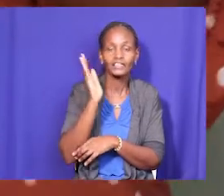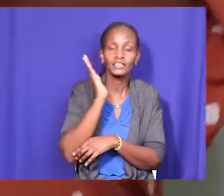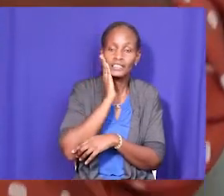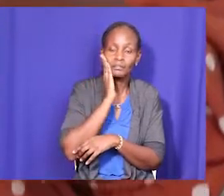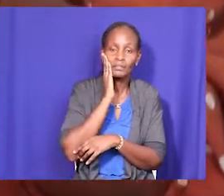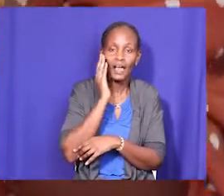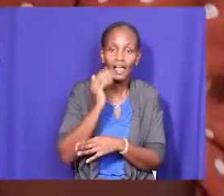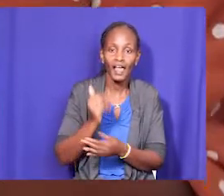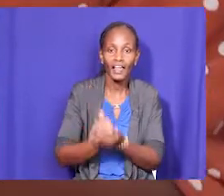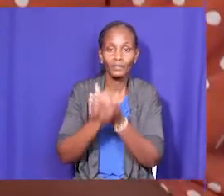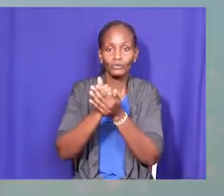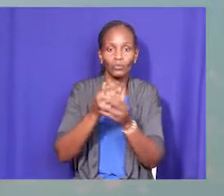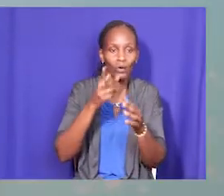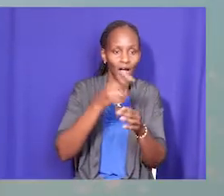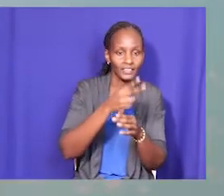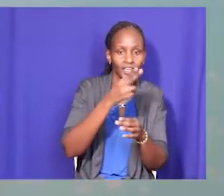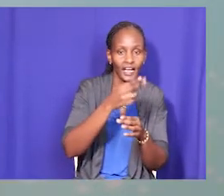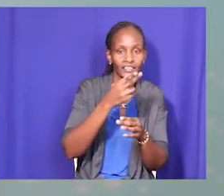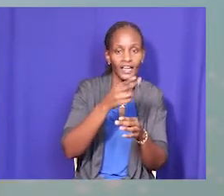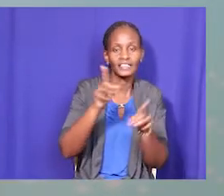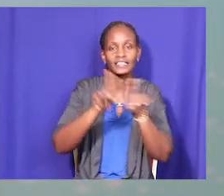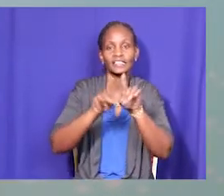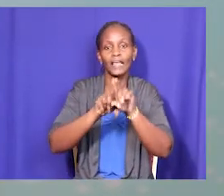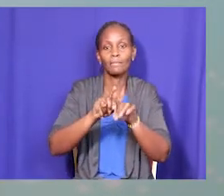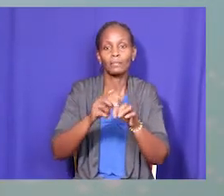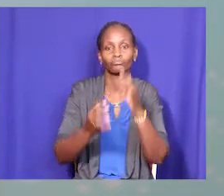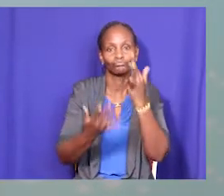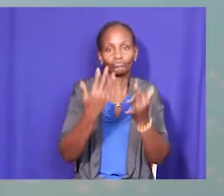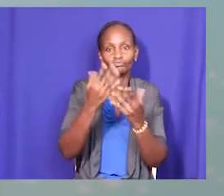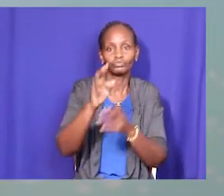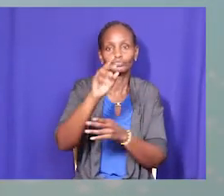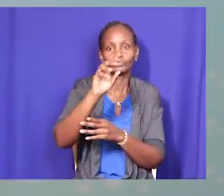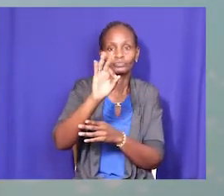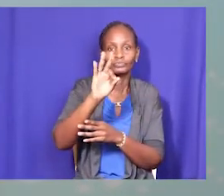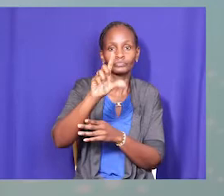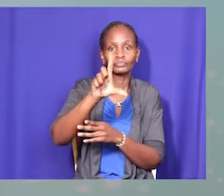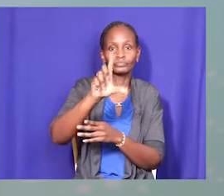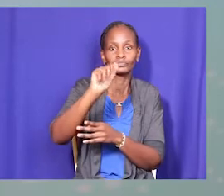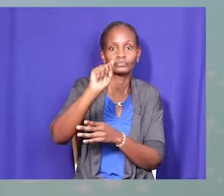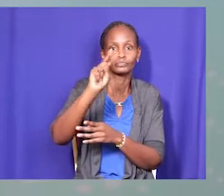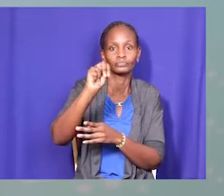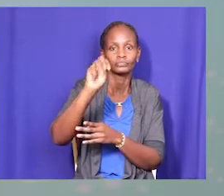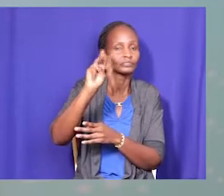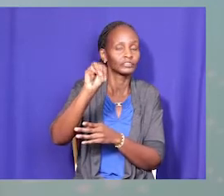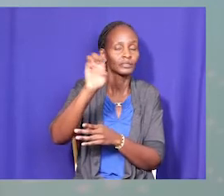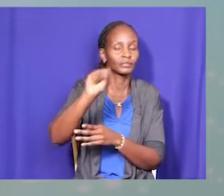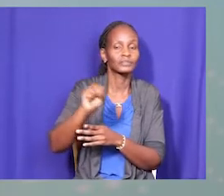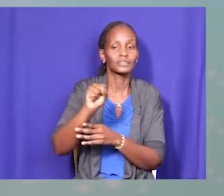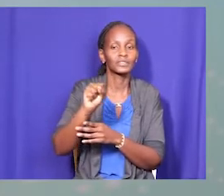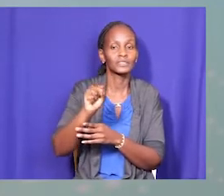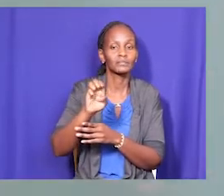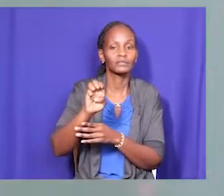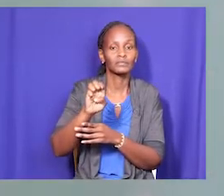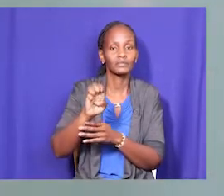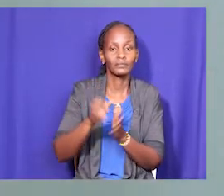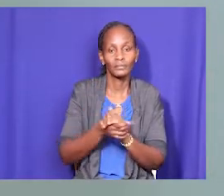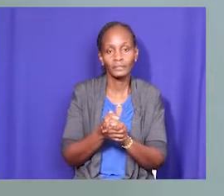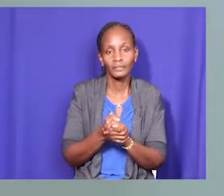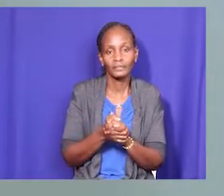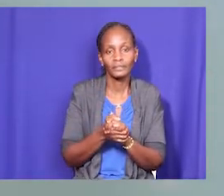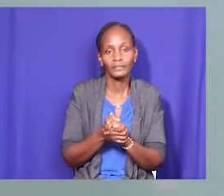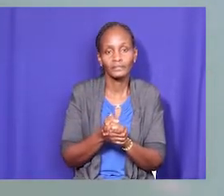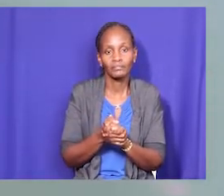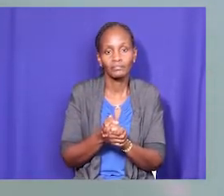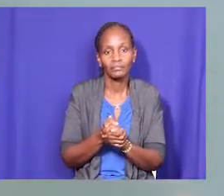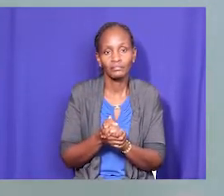the flames. They should be of different sizes. Big, bigger, biggest. And